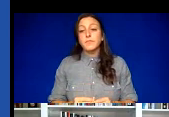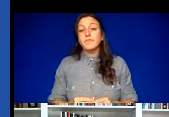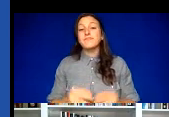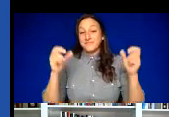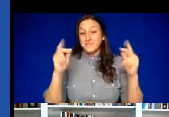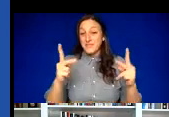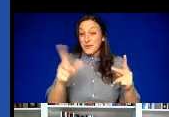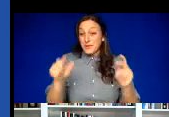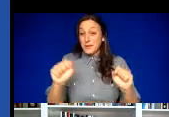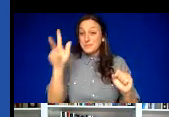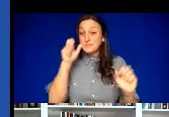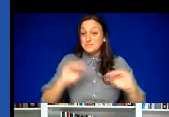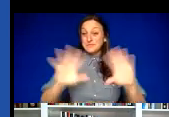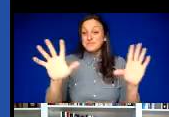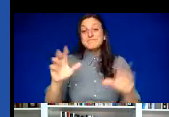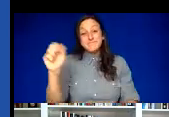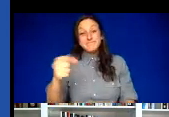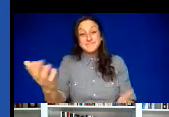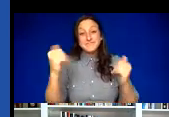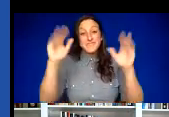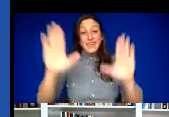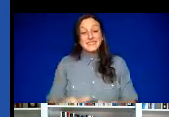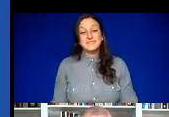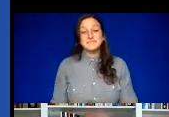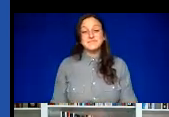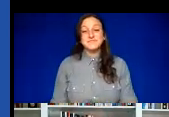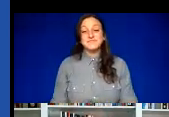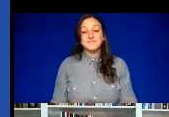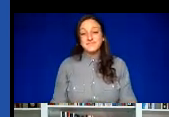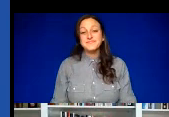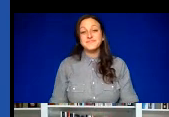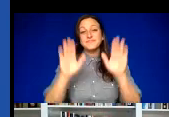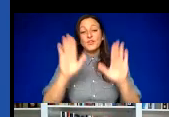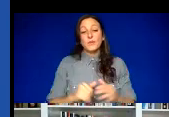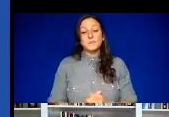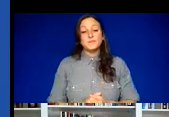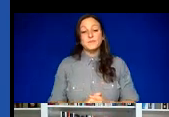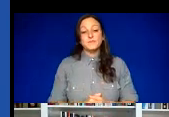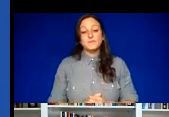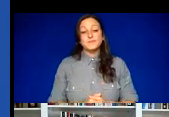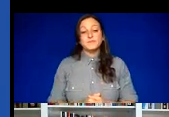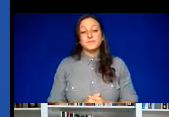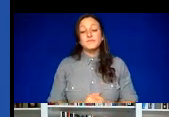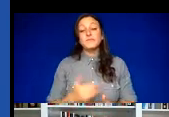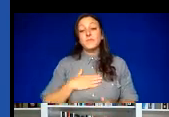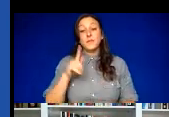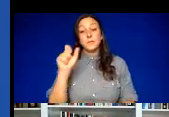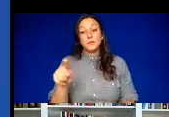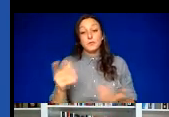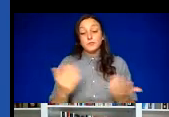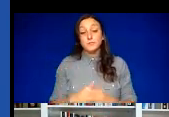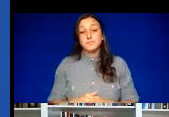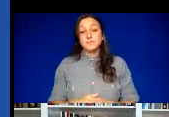Okay, can you hear me now? Yes, we can hear you. Excellent. All right, great. My question